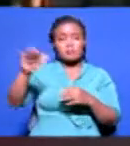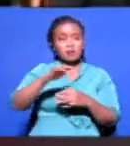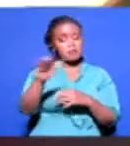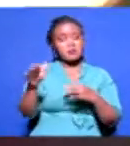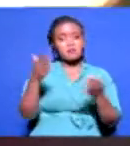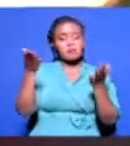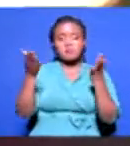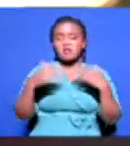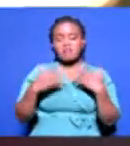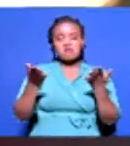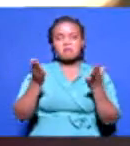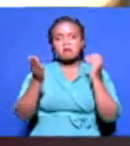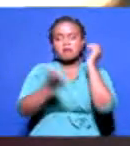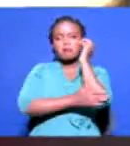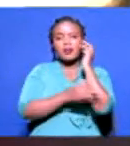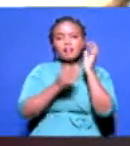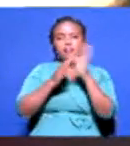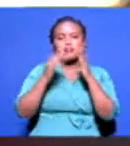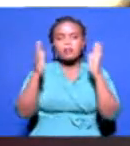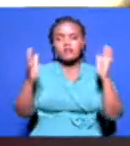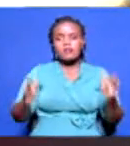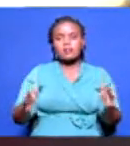rocketeers.